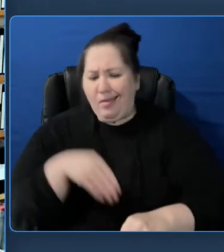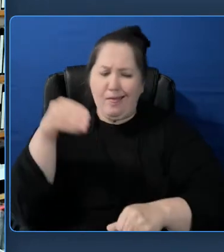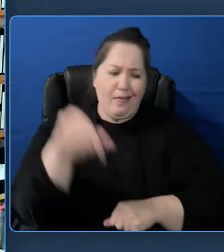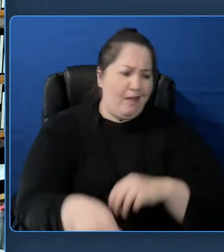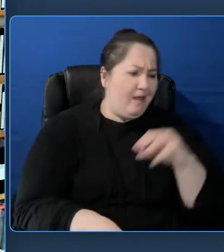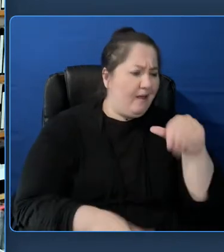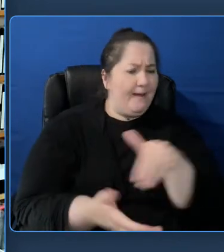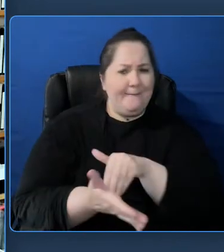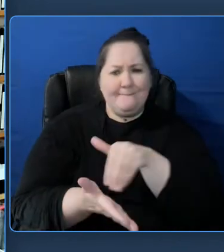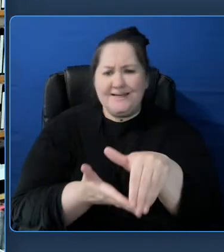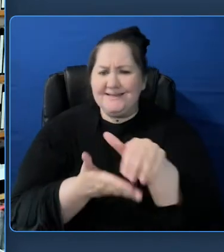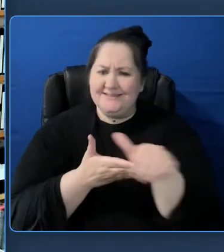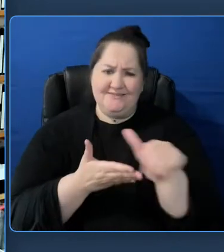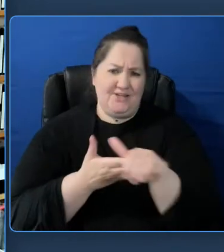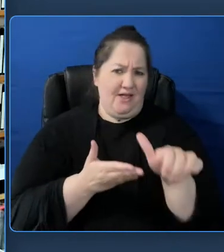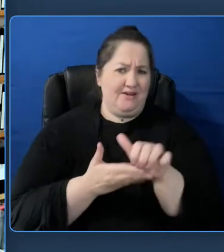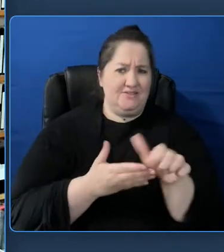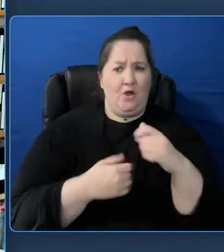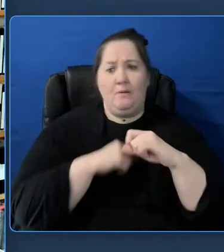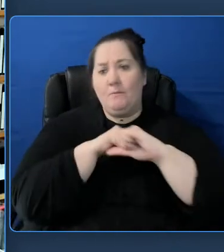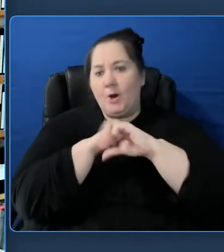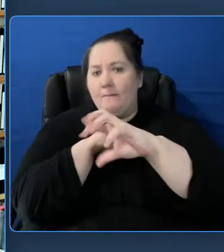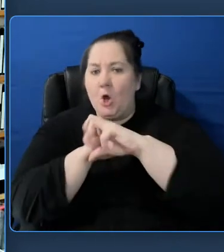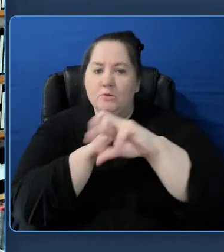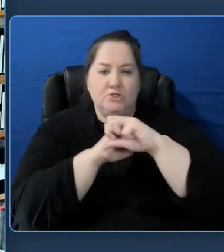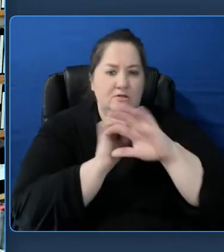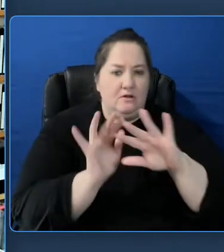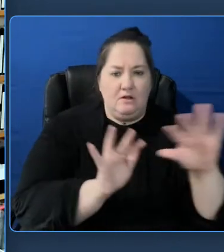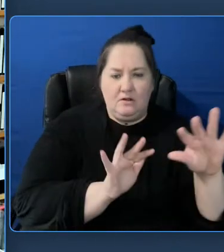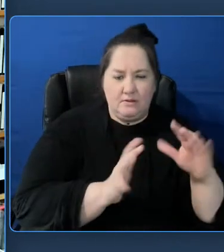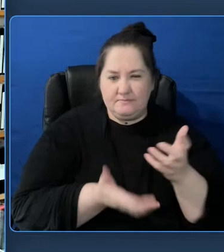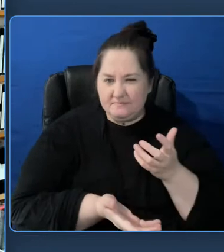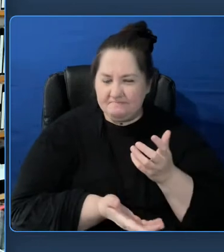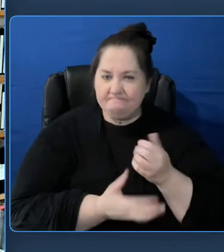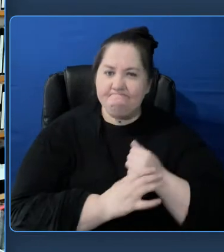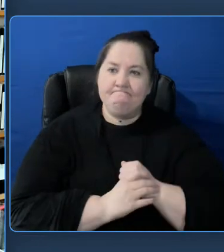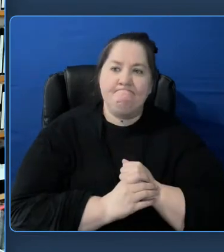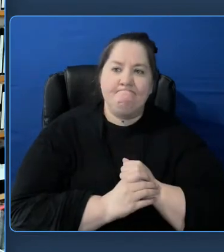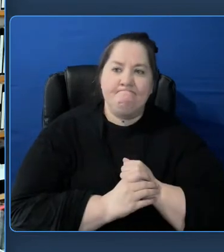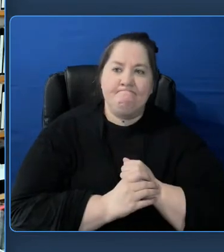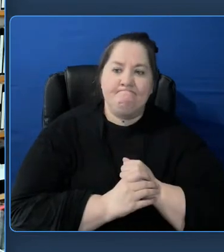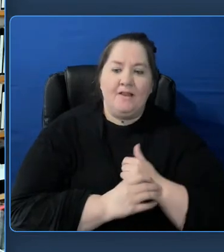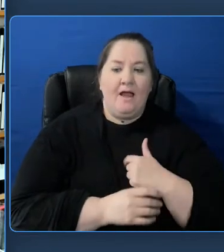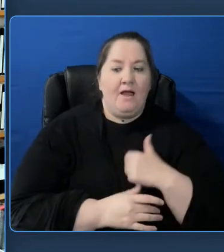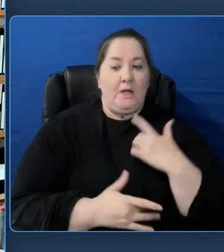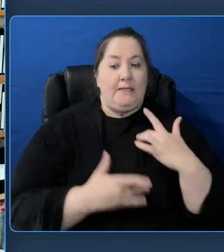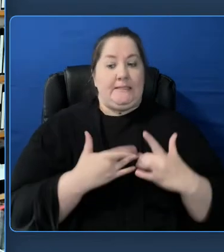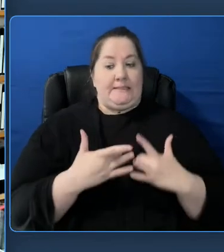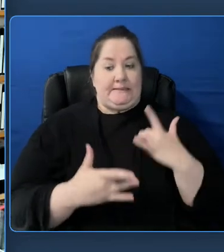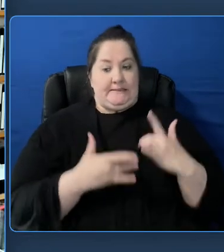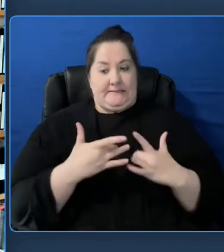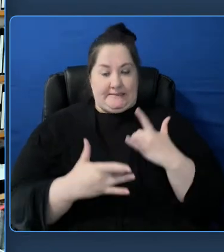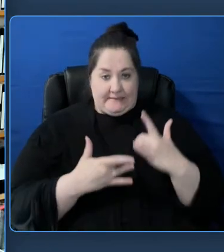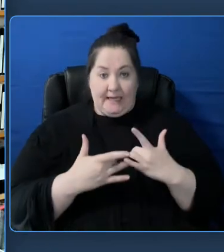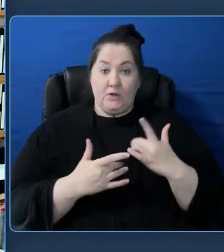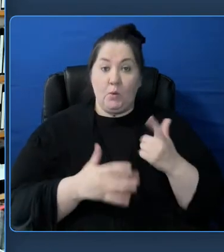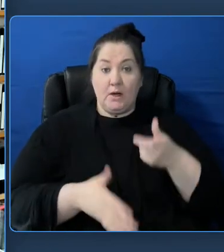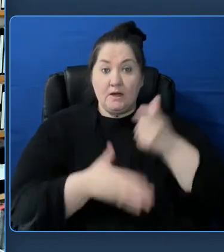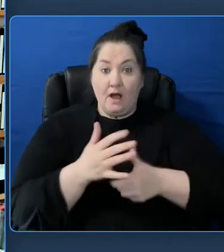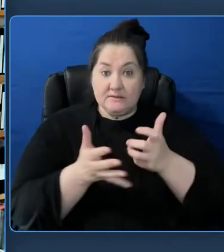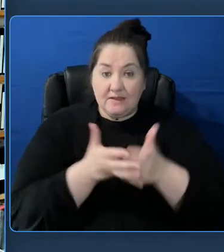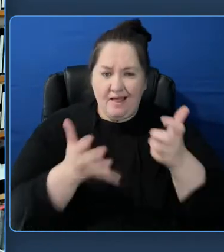dollars on promotion, that sort of thing. So I don't get too excited about, oh, it's going to cost a